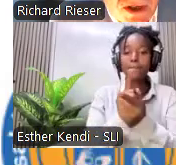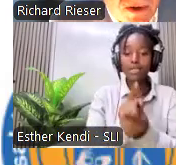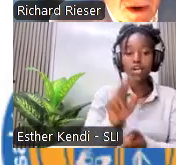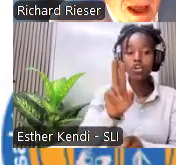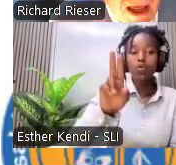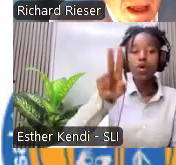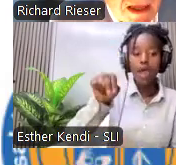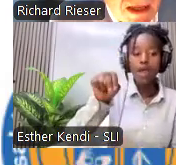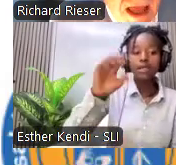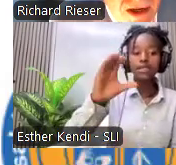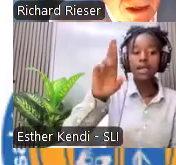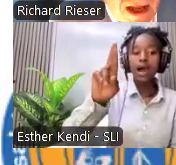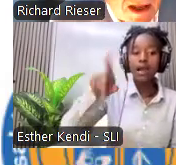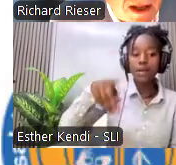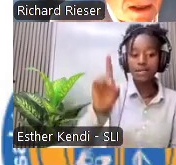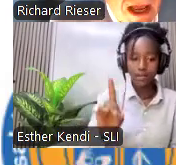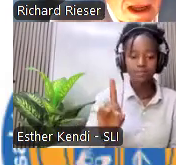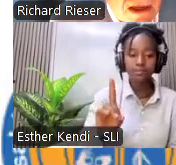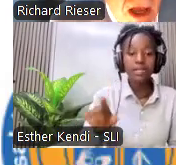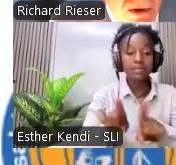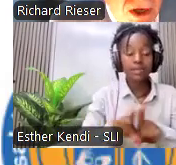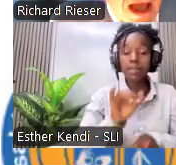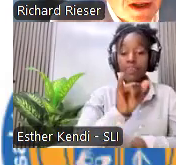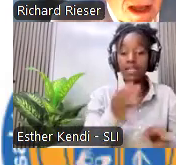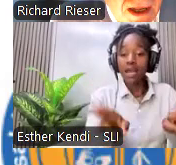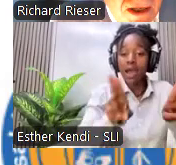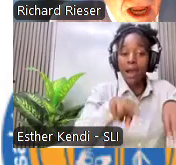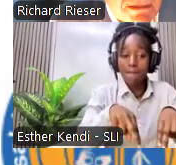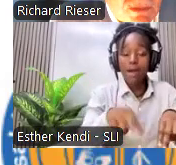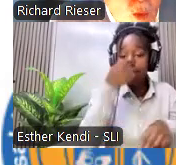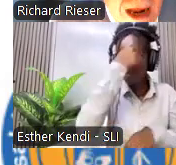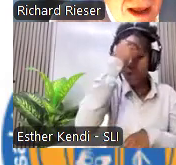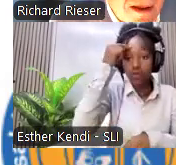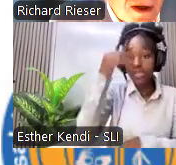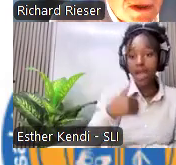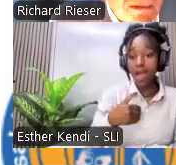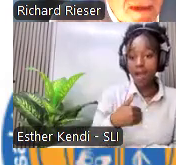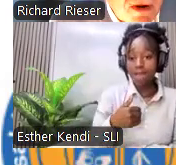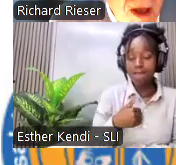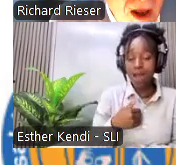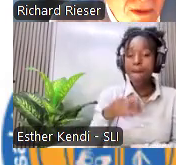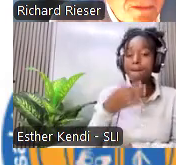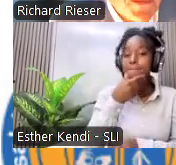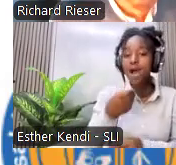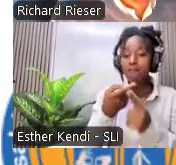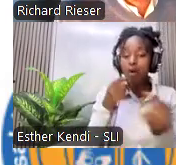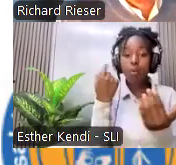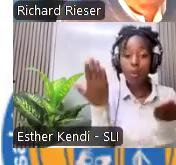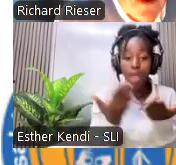due to the Kenyan delegate, Ugandan delegate, James Mwanda, who was a member of